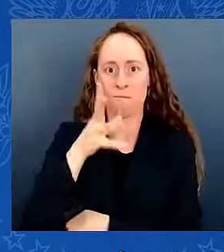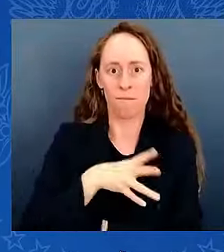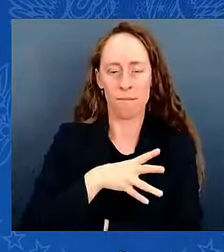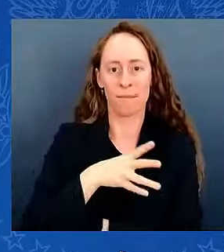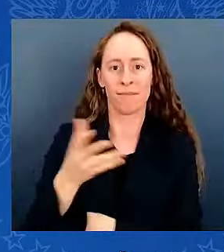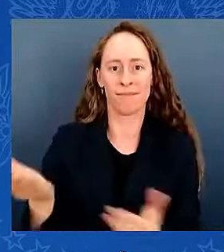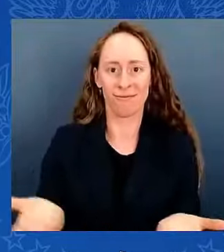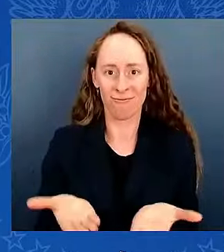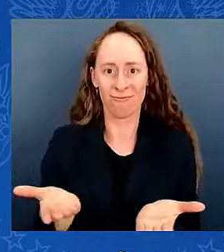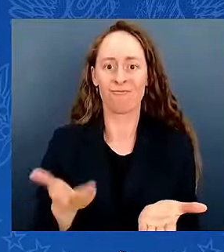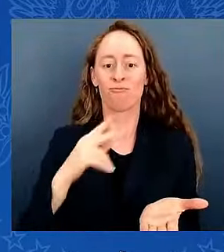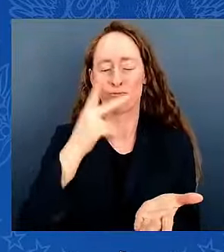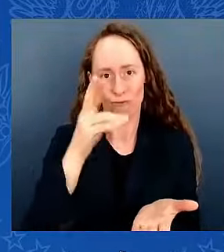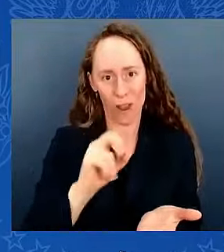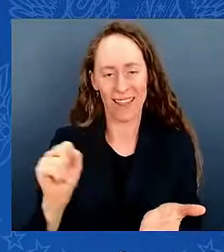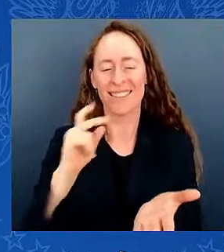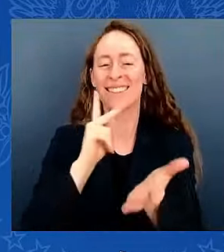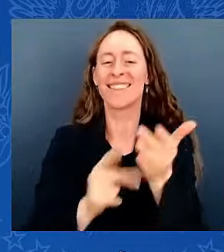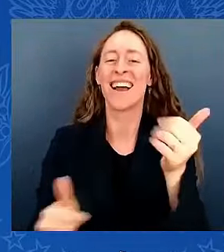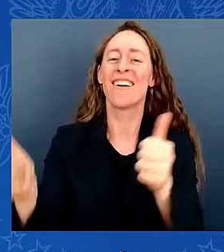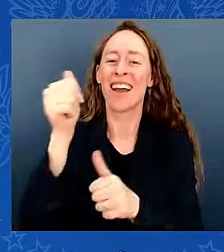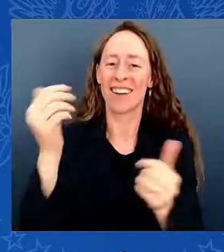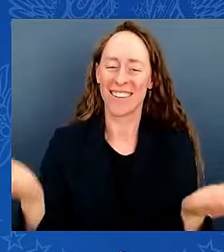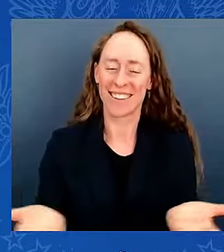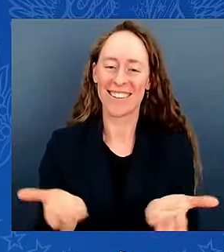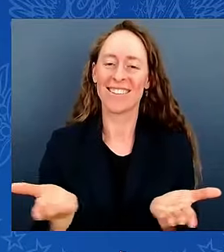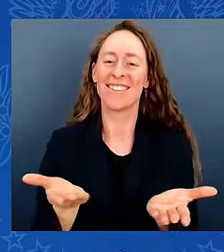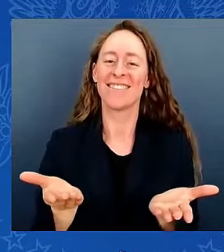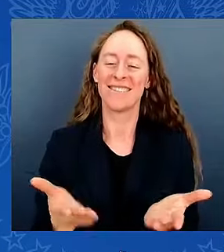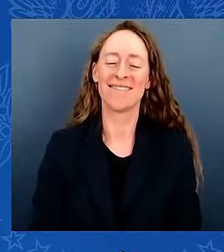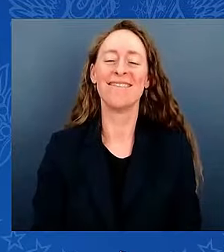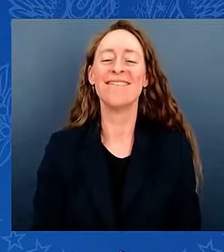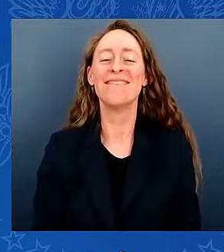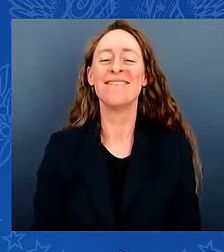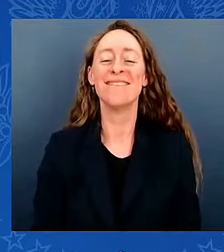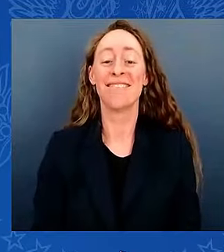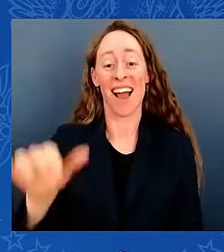and I gotta add, a proud Haitian American,